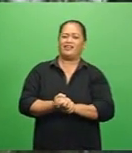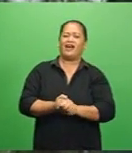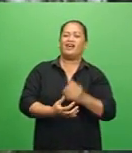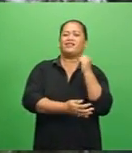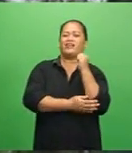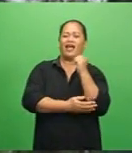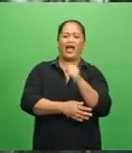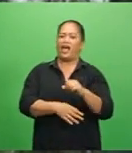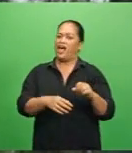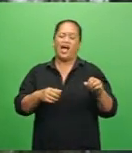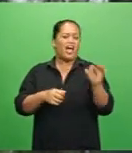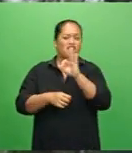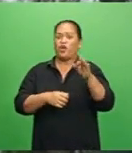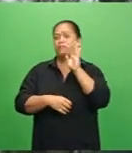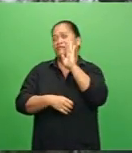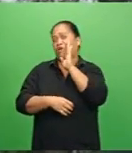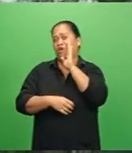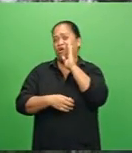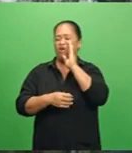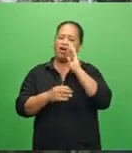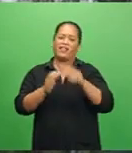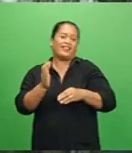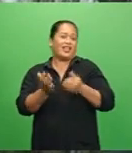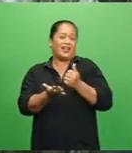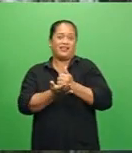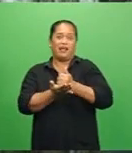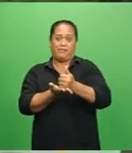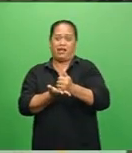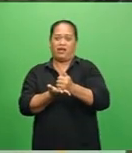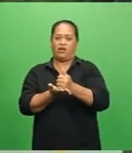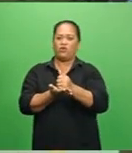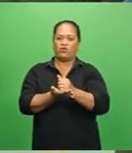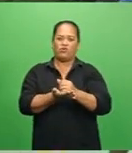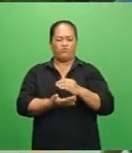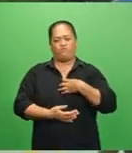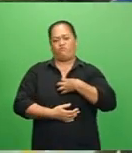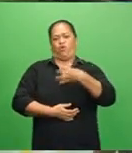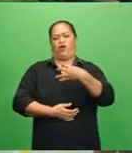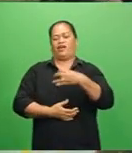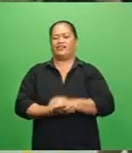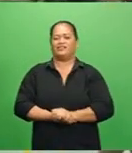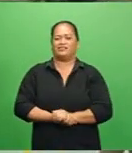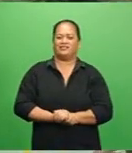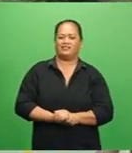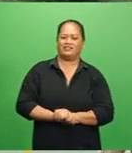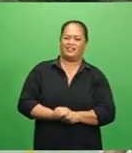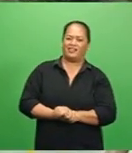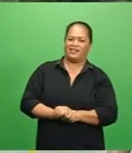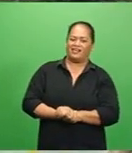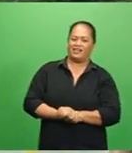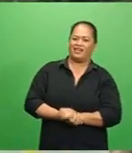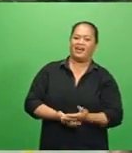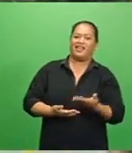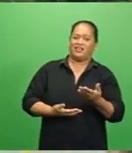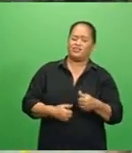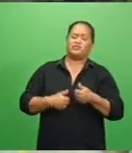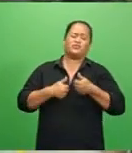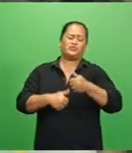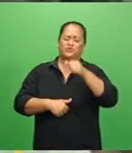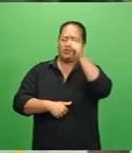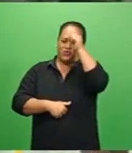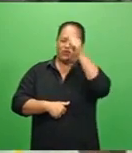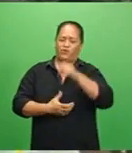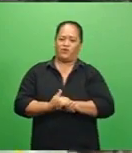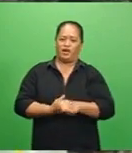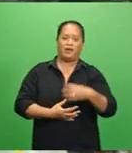Fiji. But it's driven us to know that out there's a lot more elite athletes that can easily jump